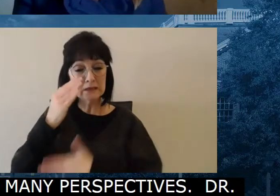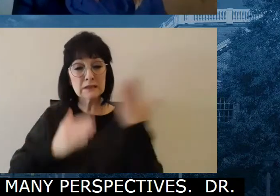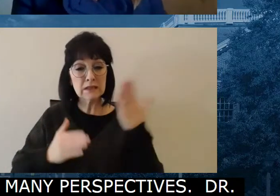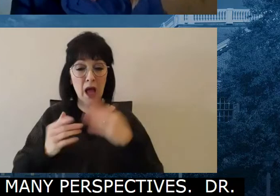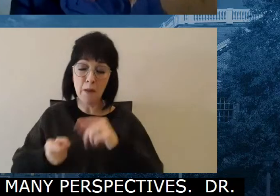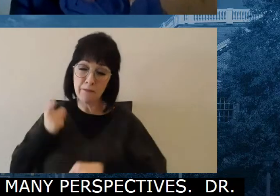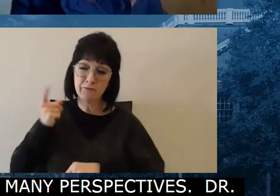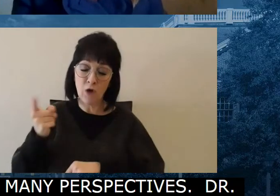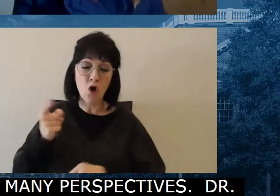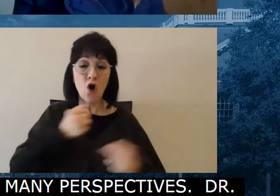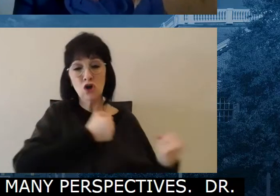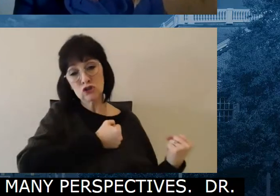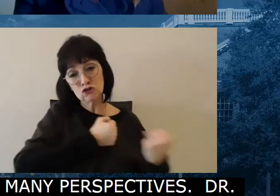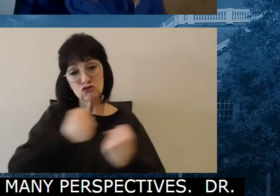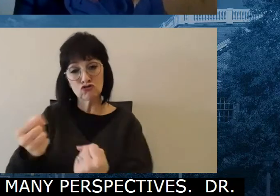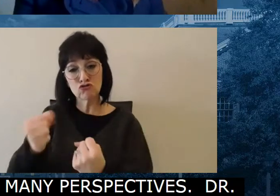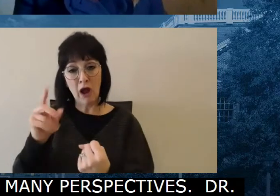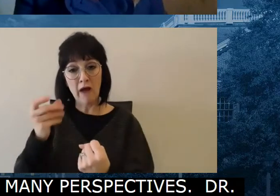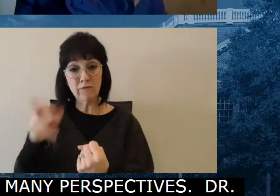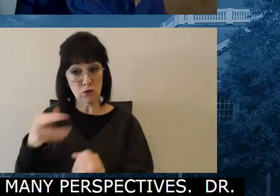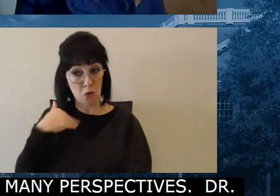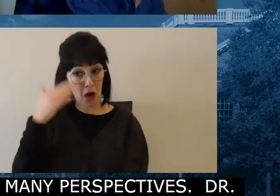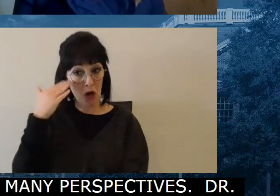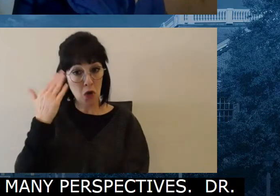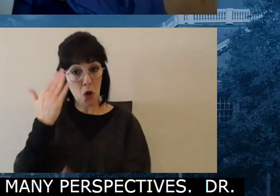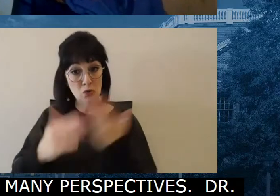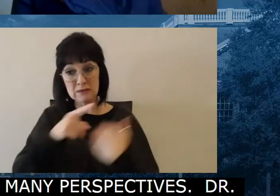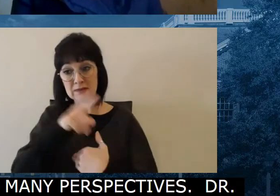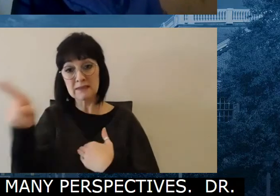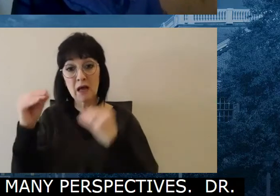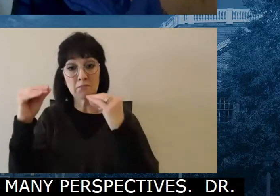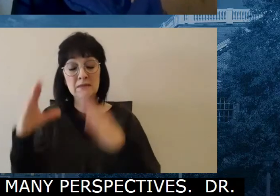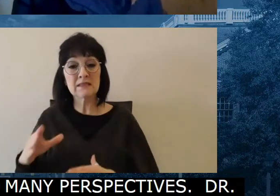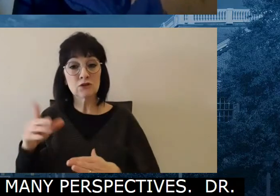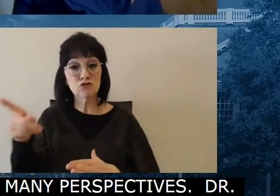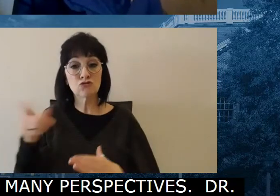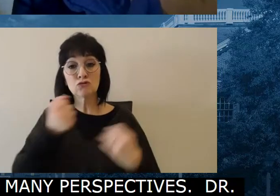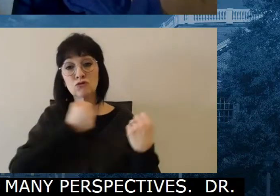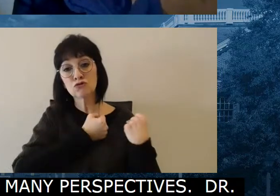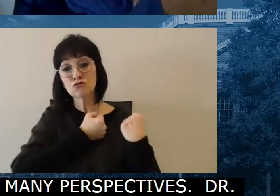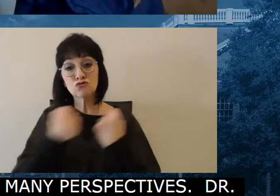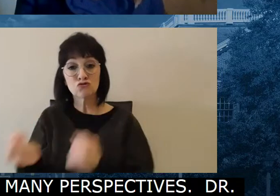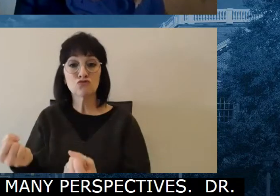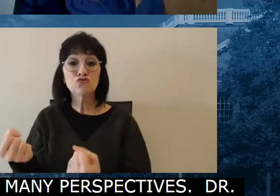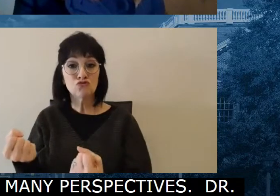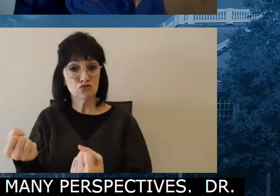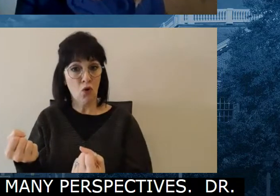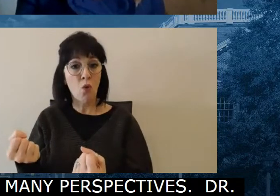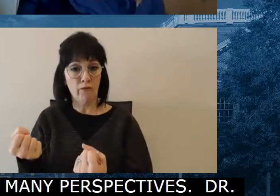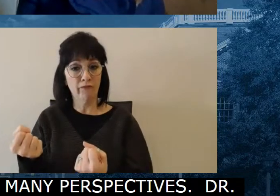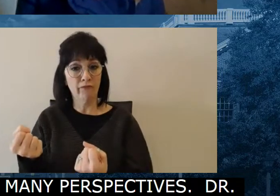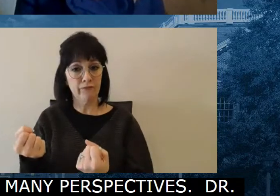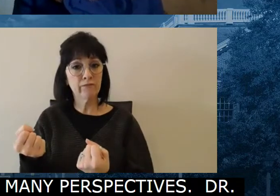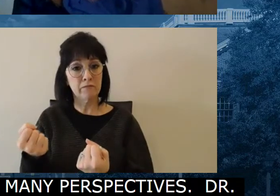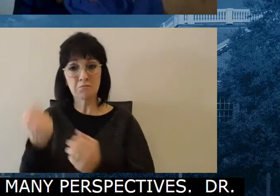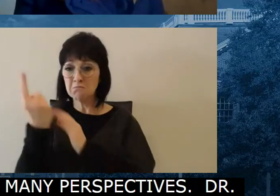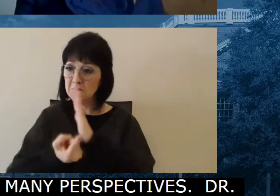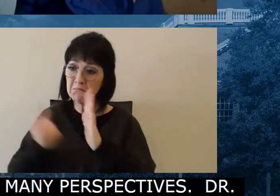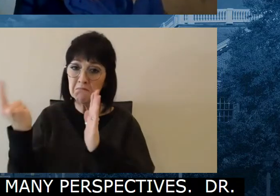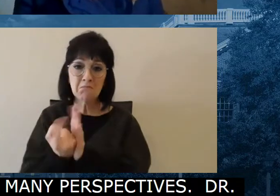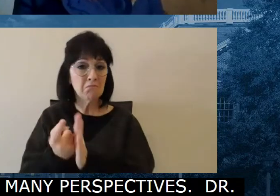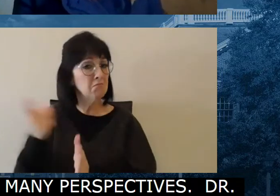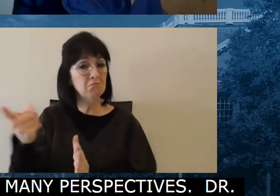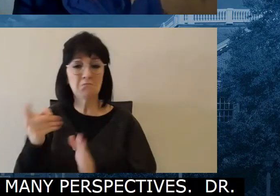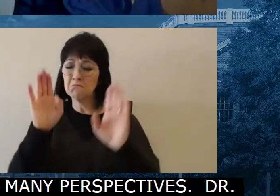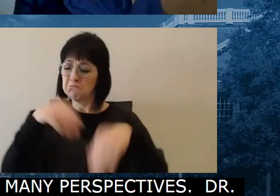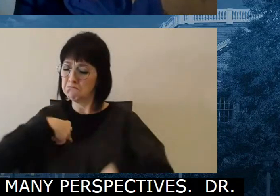fact, a number of teachers I spoke with were, you know, just so happy to get it. And I think